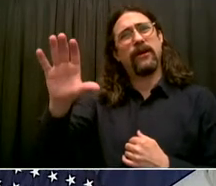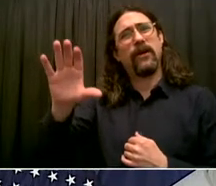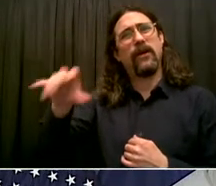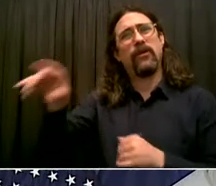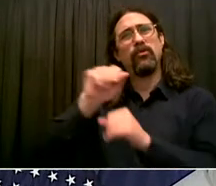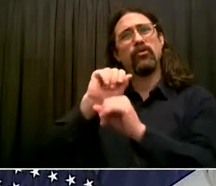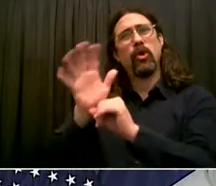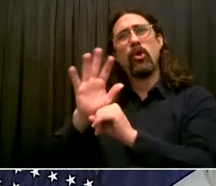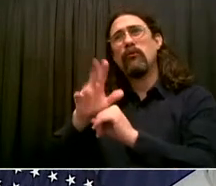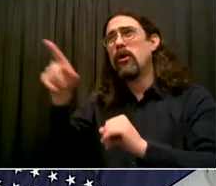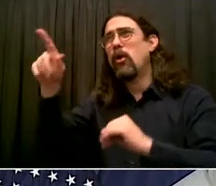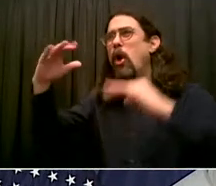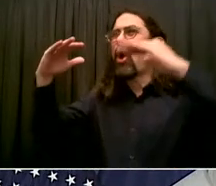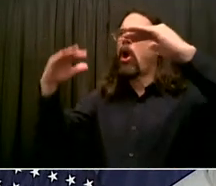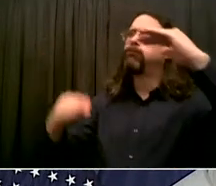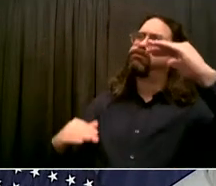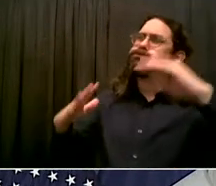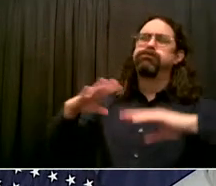from Bloomberg.